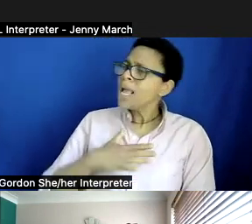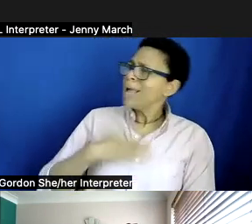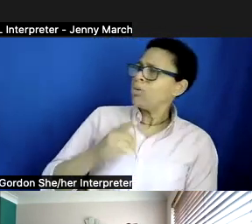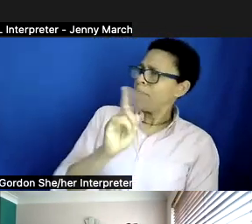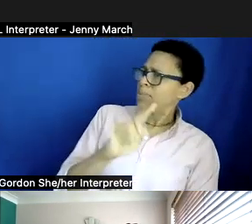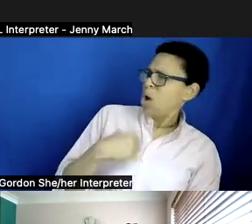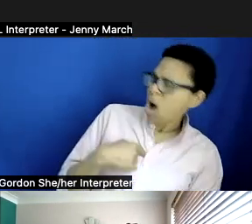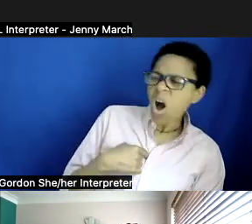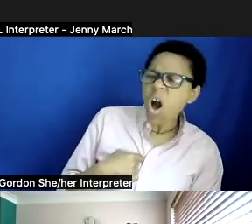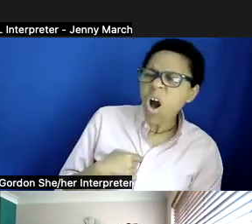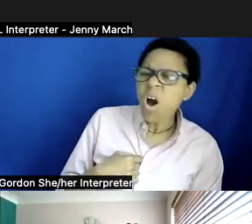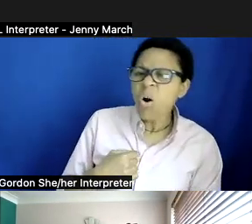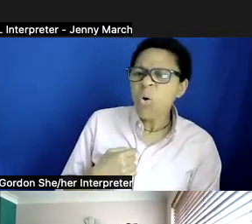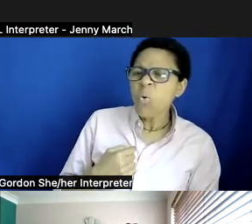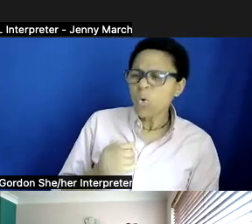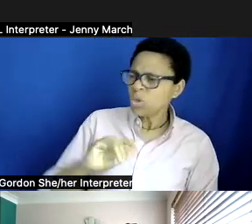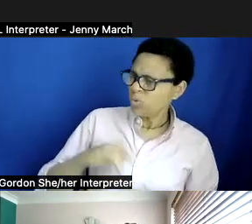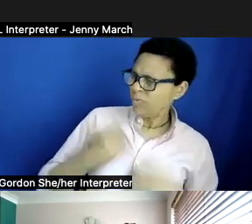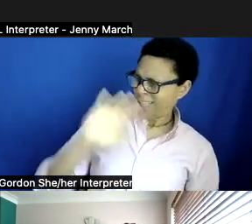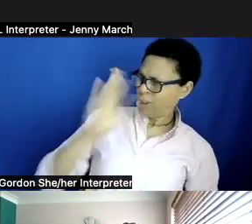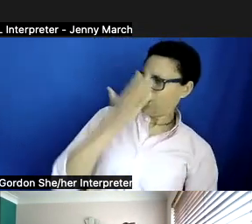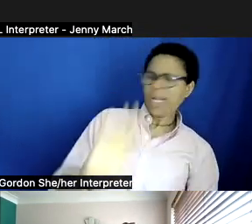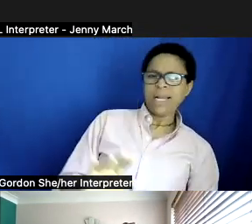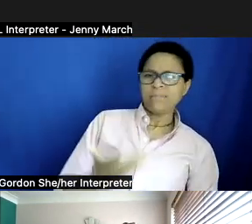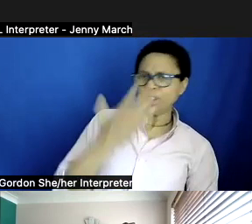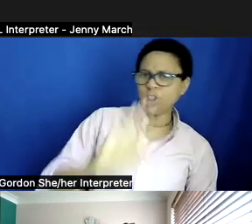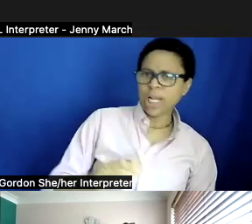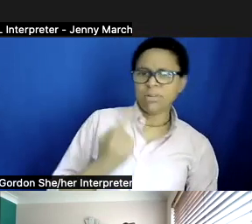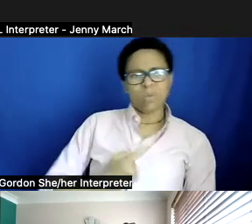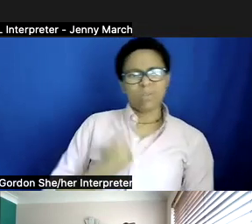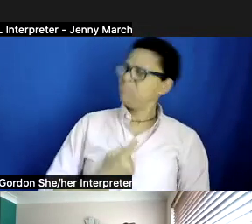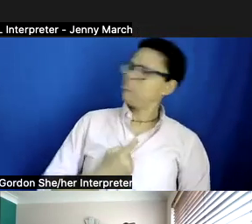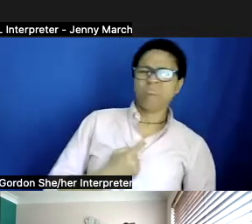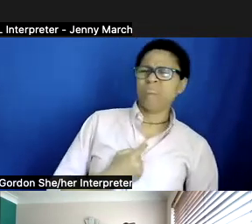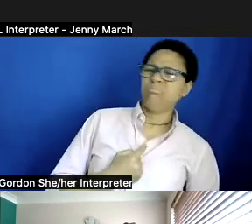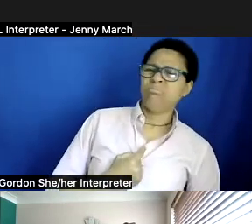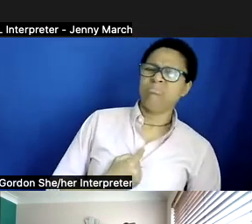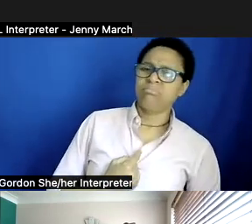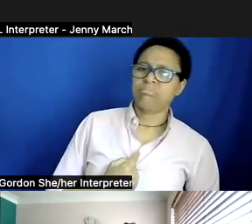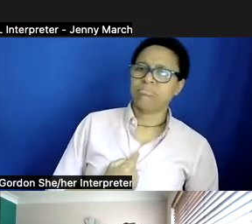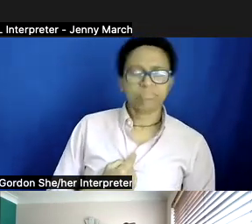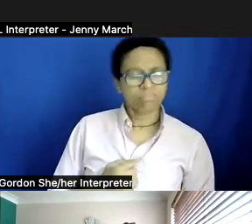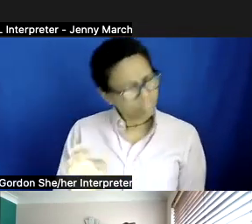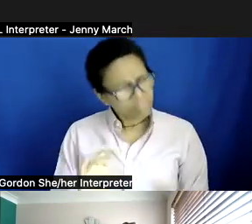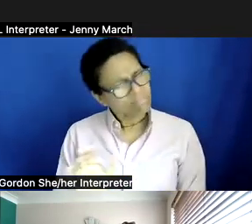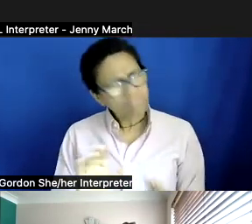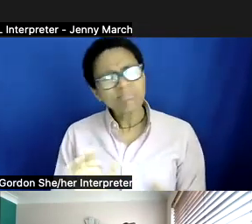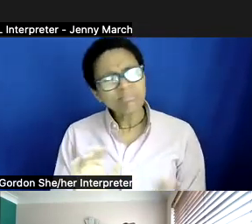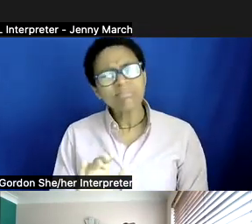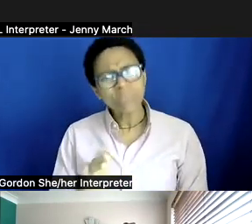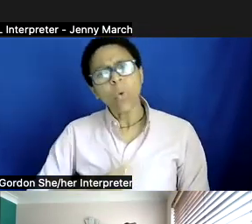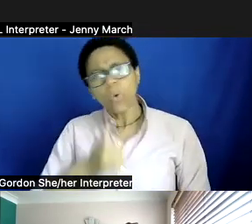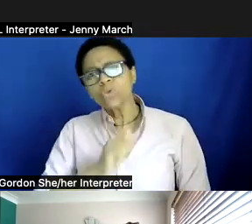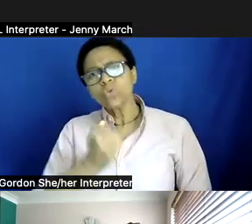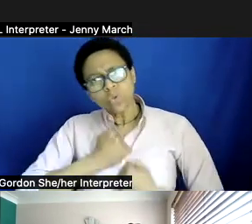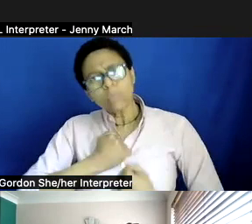like an idea of shame, or that like it will reveal something about your family, and obviously I have a very specific name, nobody else has my name, so